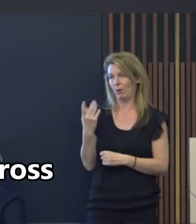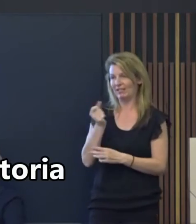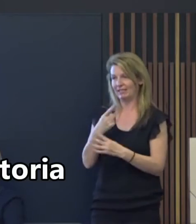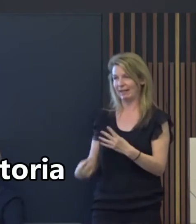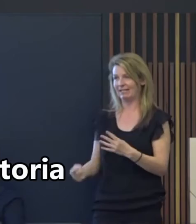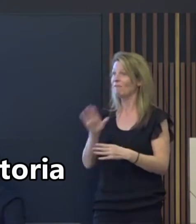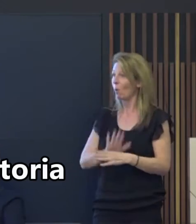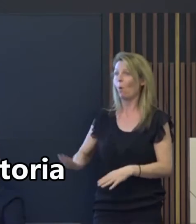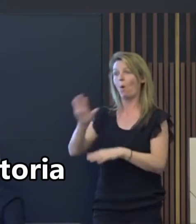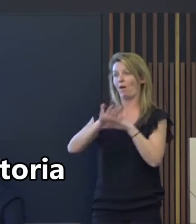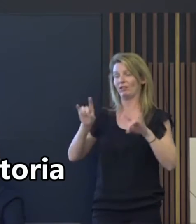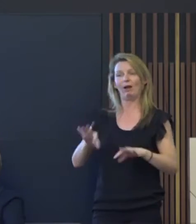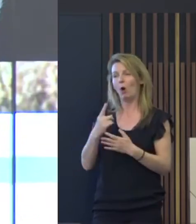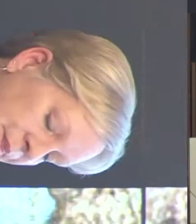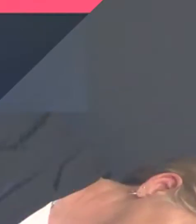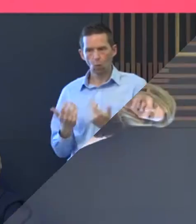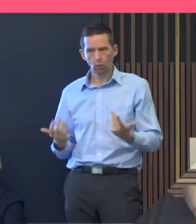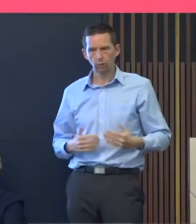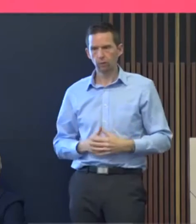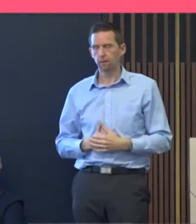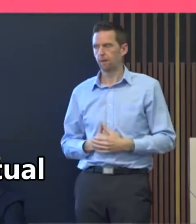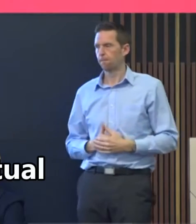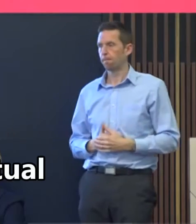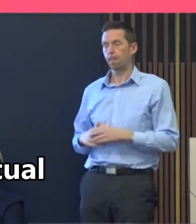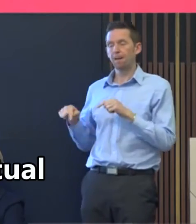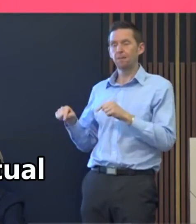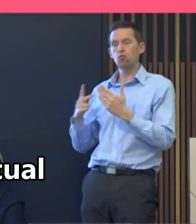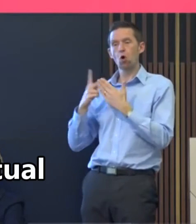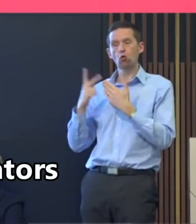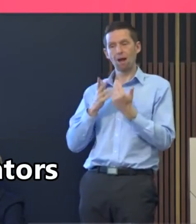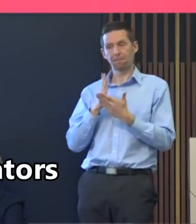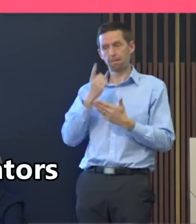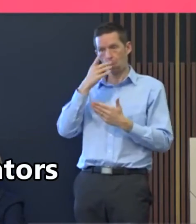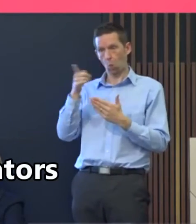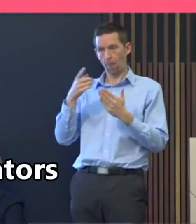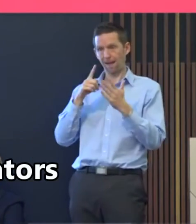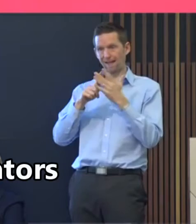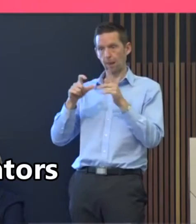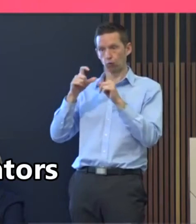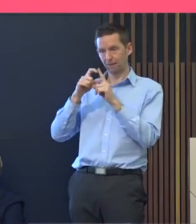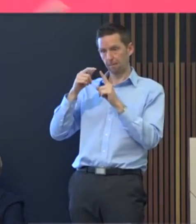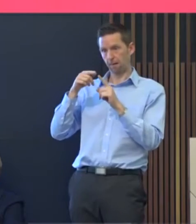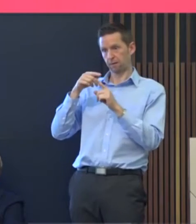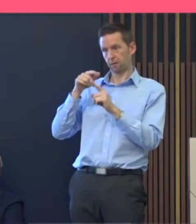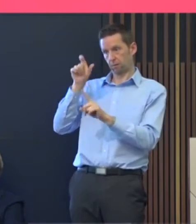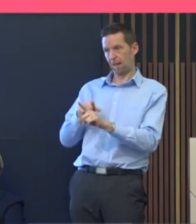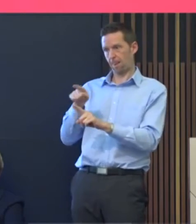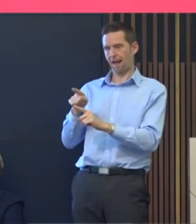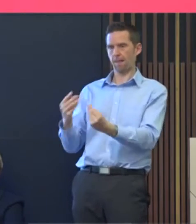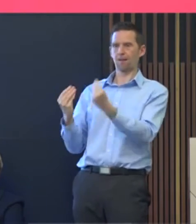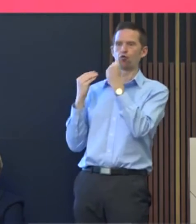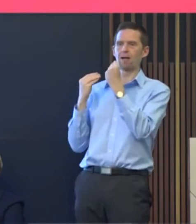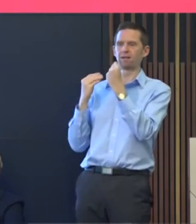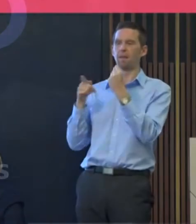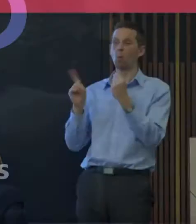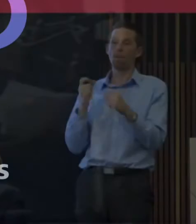right across Australia, not just here in Victoria. So in this program, it is people with an intellectual disability who are the educators. I think that's what makes